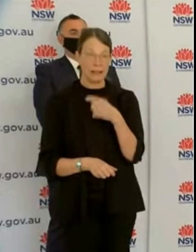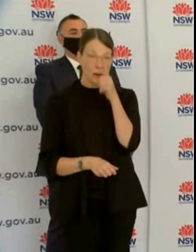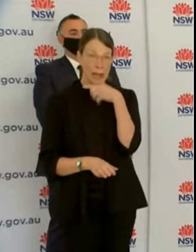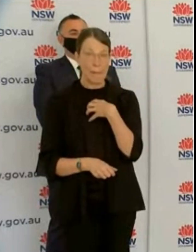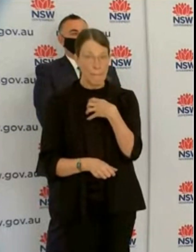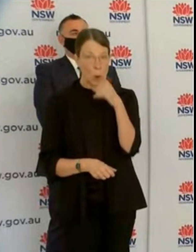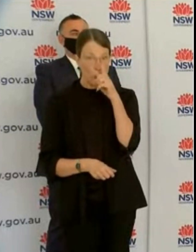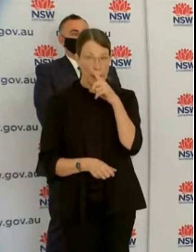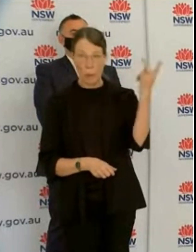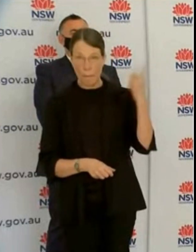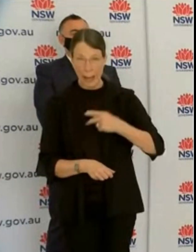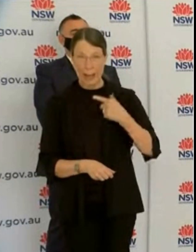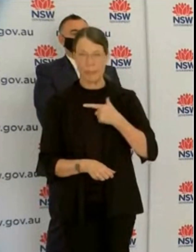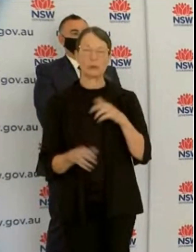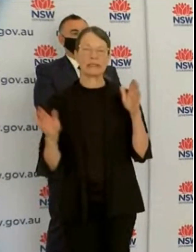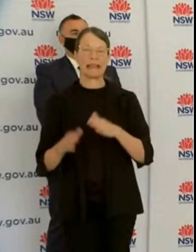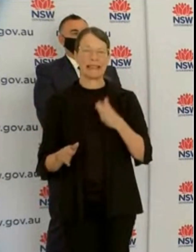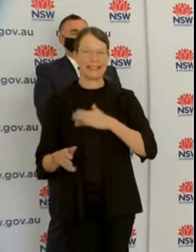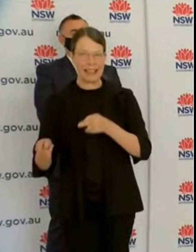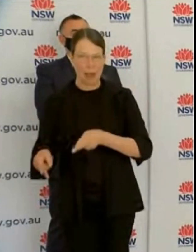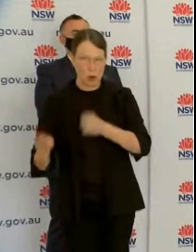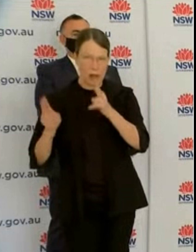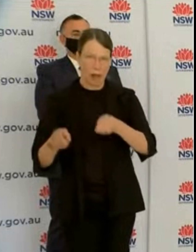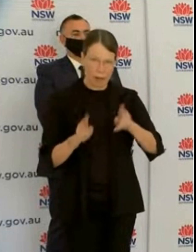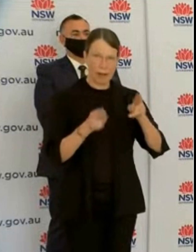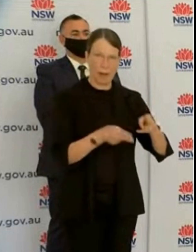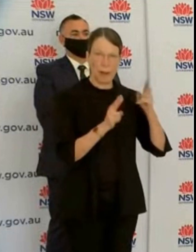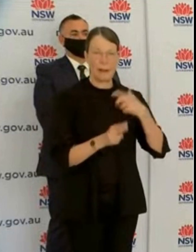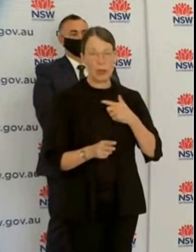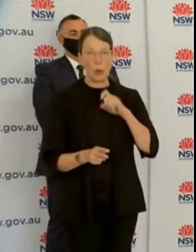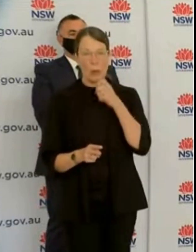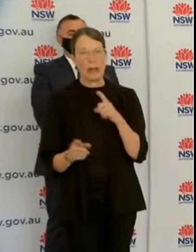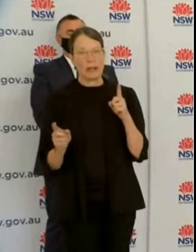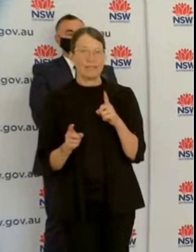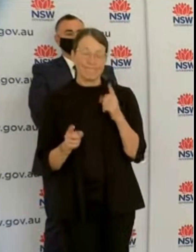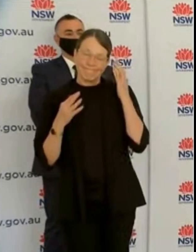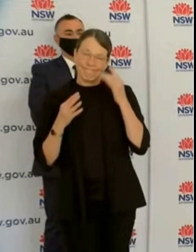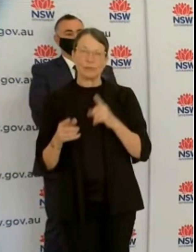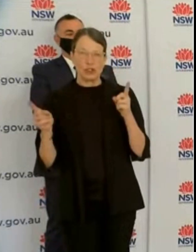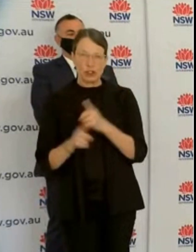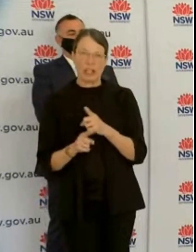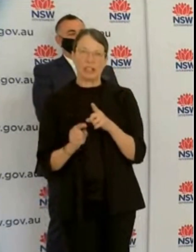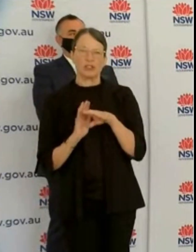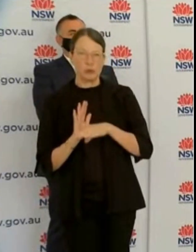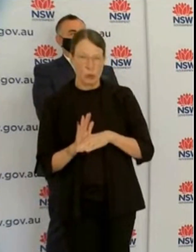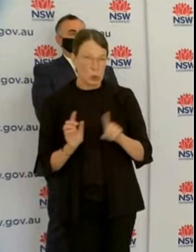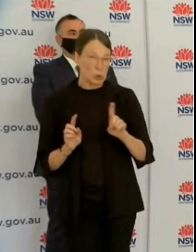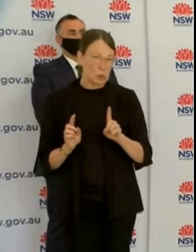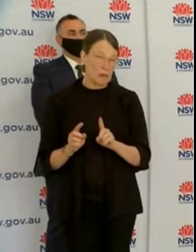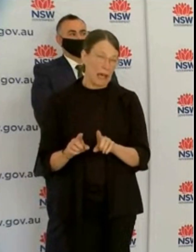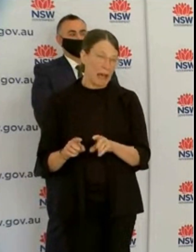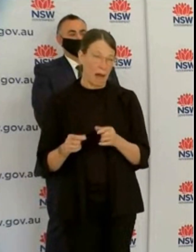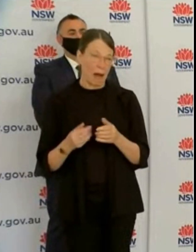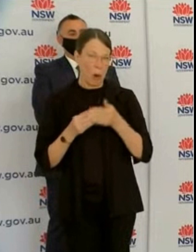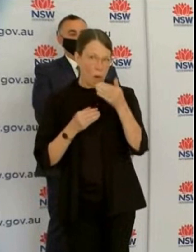more Australians who are double dose vaccinated, because they will essentially be required to be in quarantine for a period of time, and the health